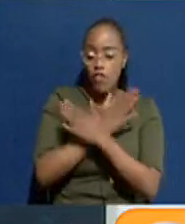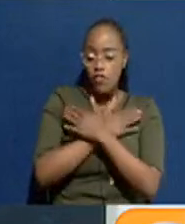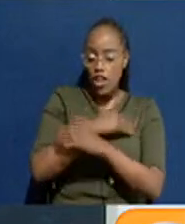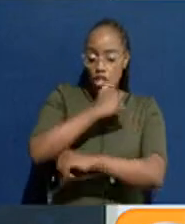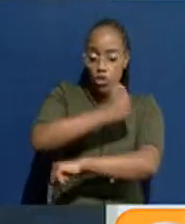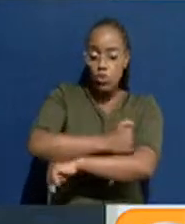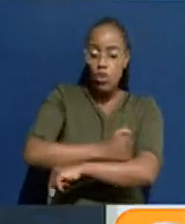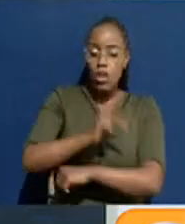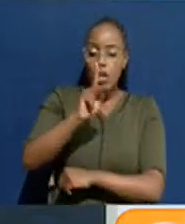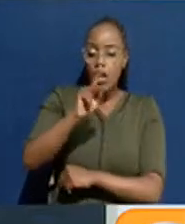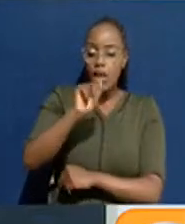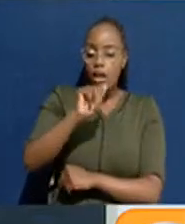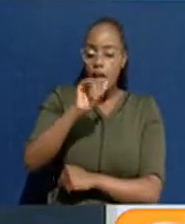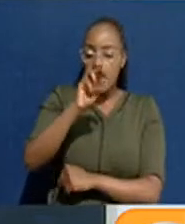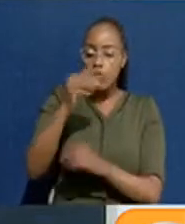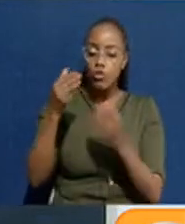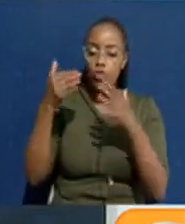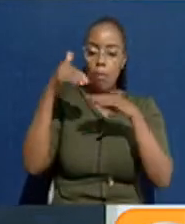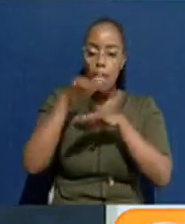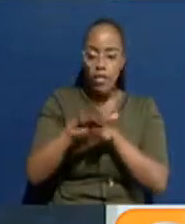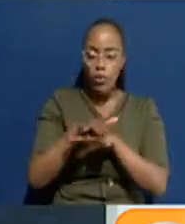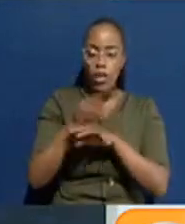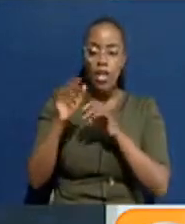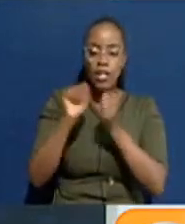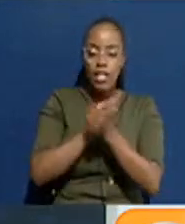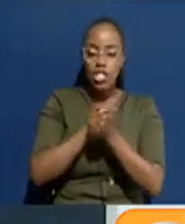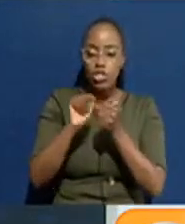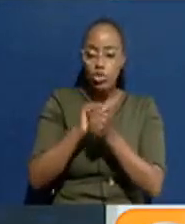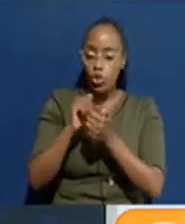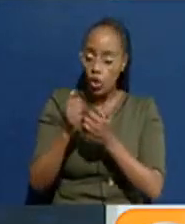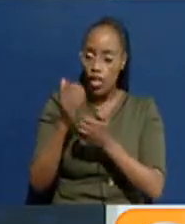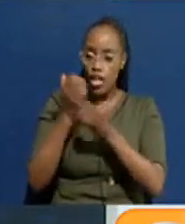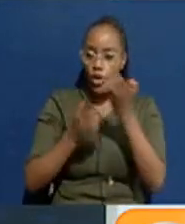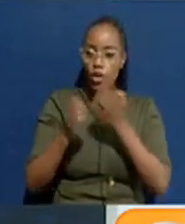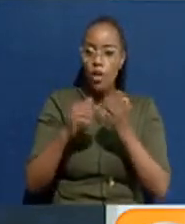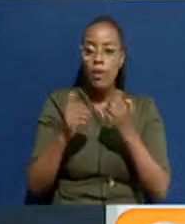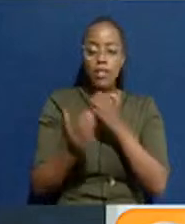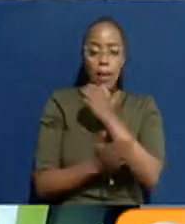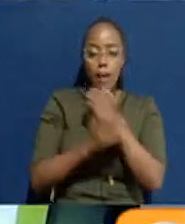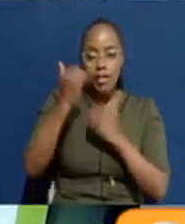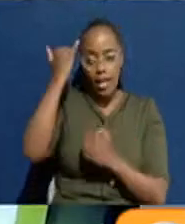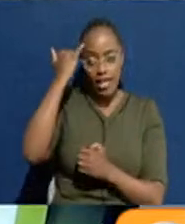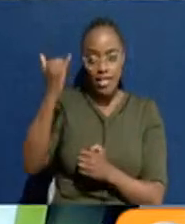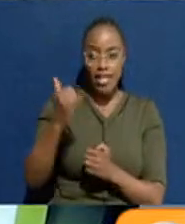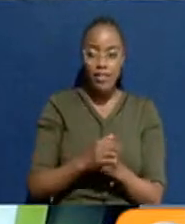merge these universities, we are going to kill economies around regions. It would be a bad idea. Okay,